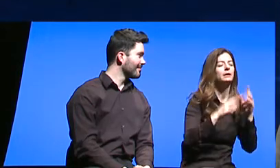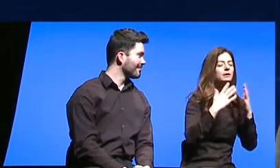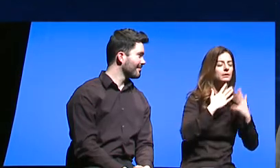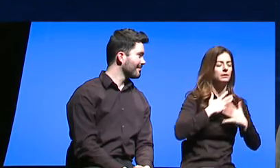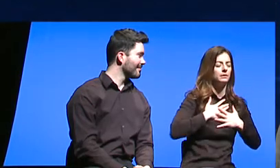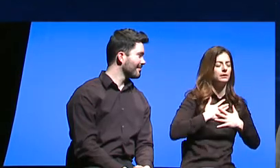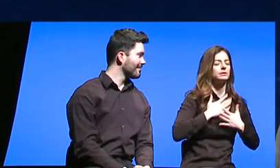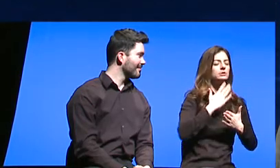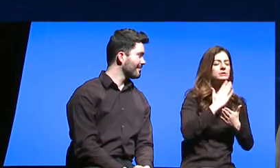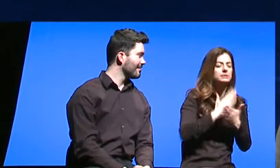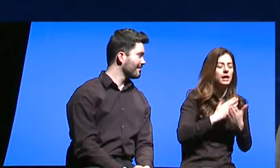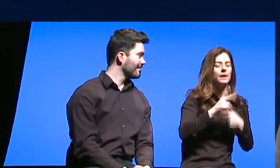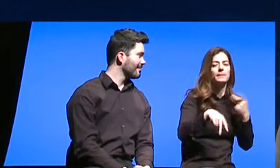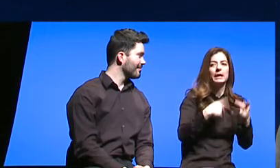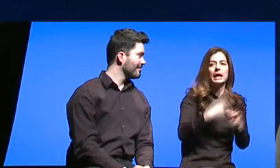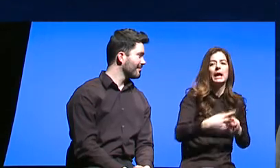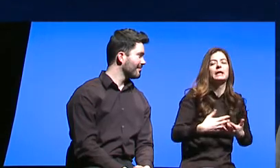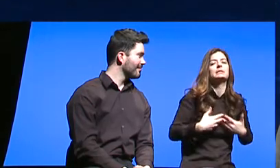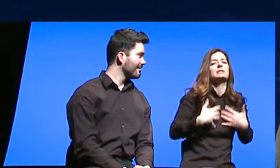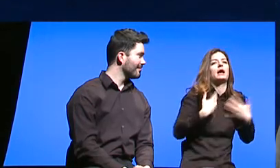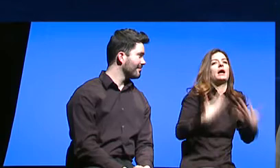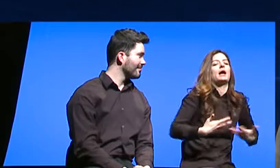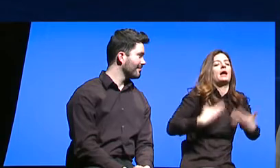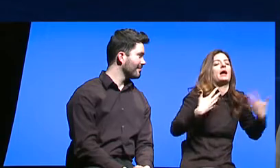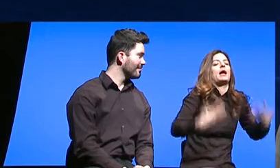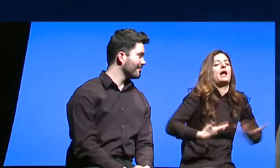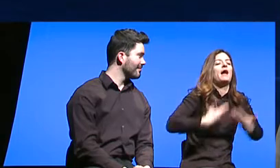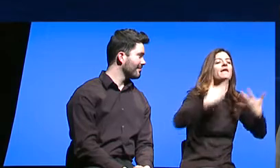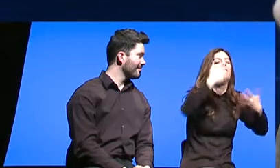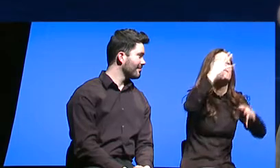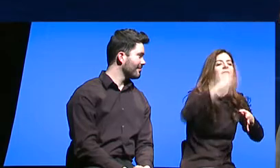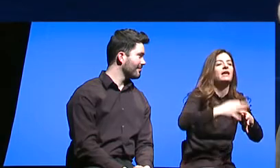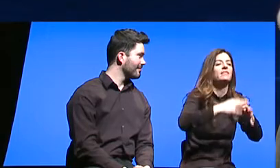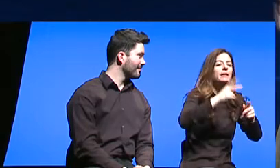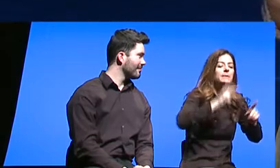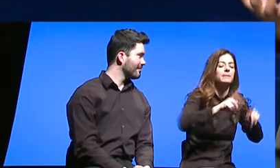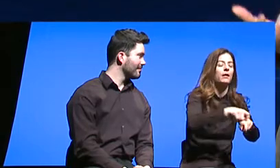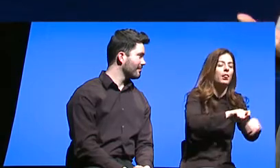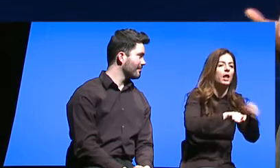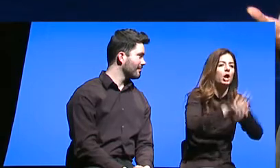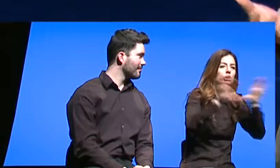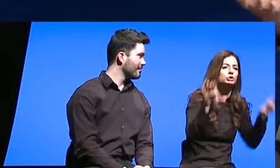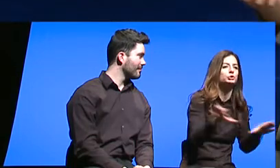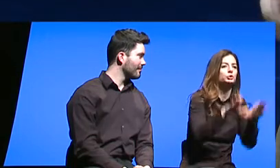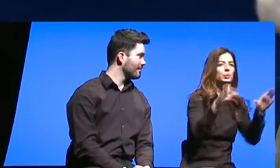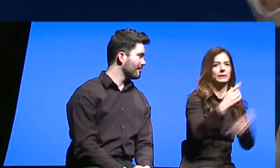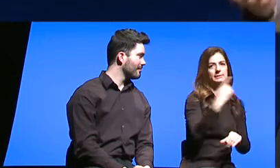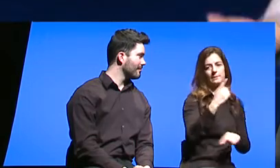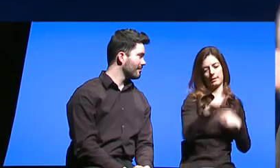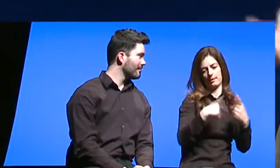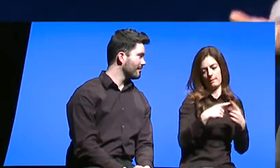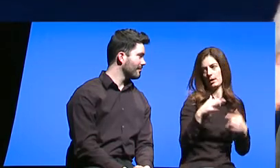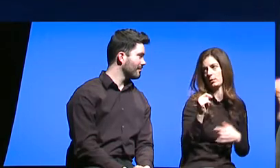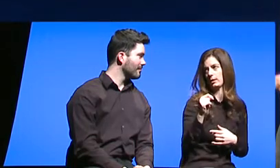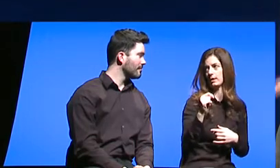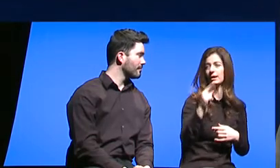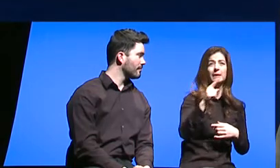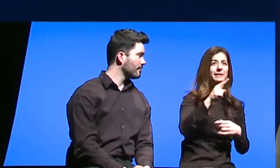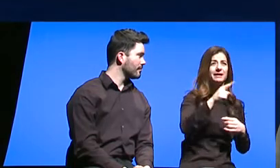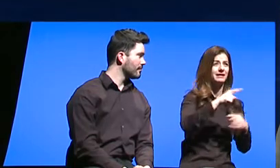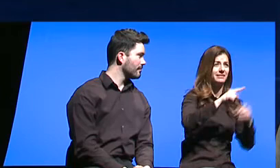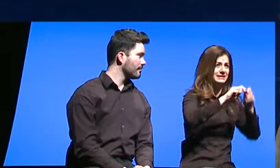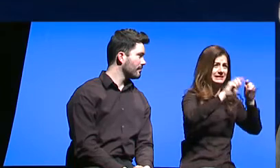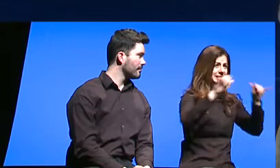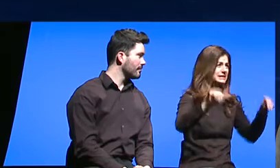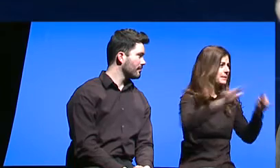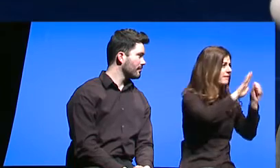coming out of this where it's like, people are doing something about it, and people are starting to see the intersections of these systems of oppression. And